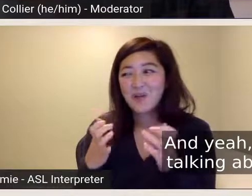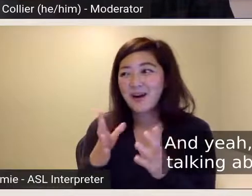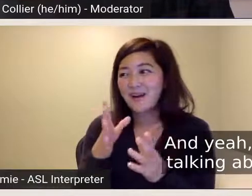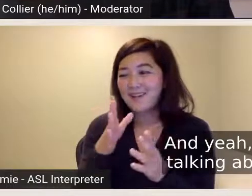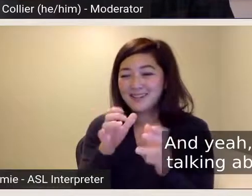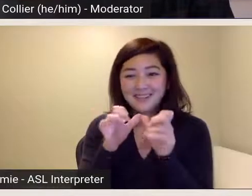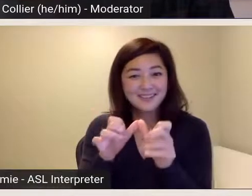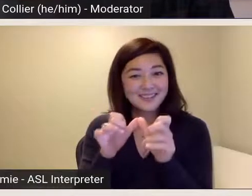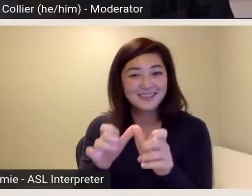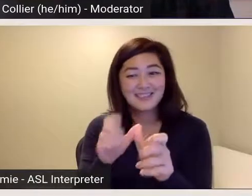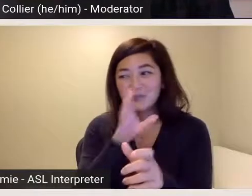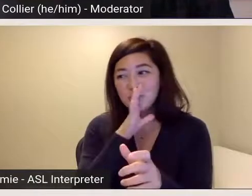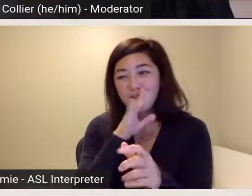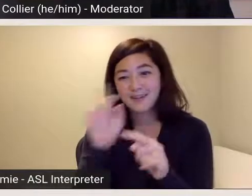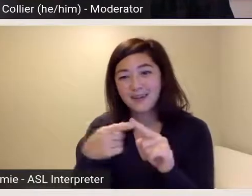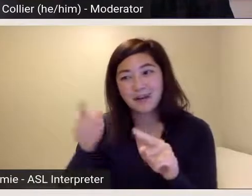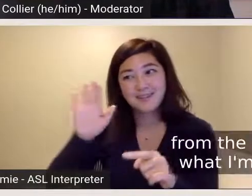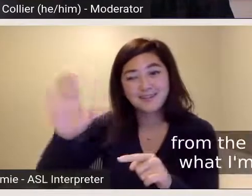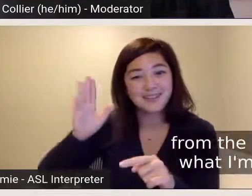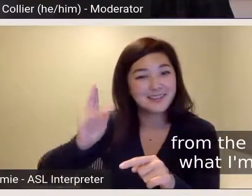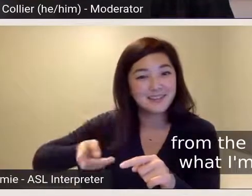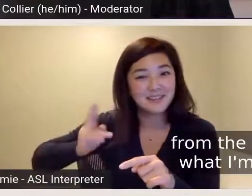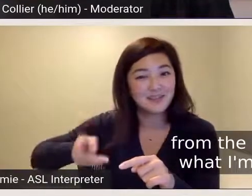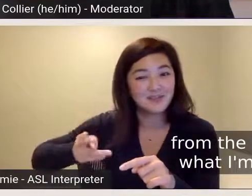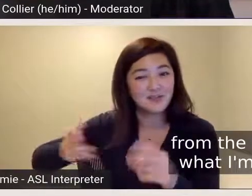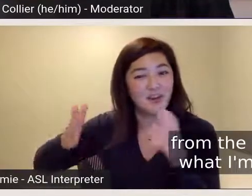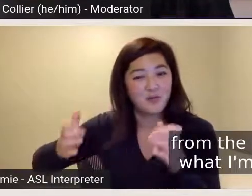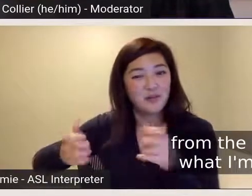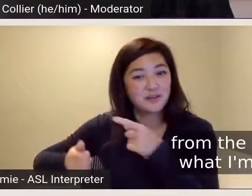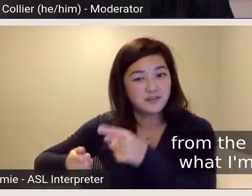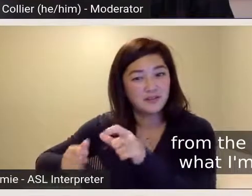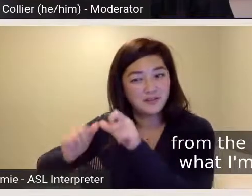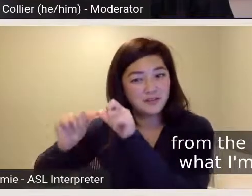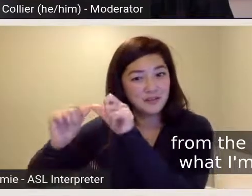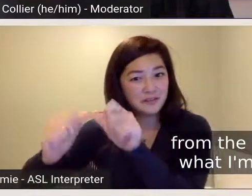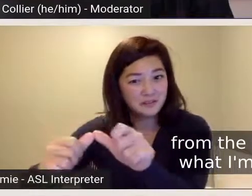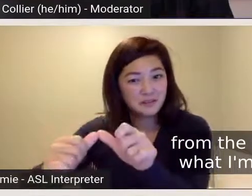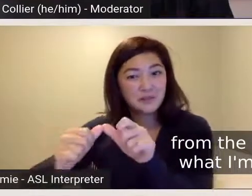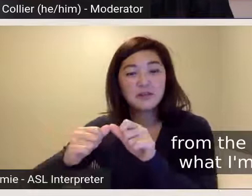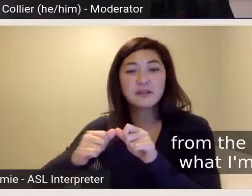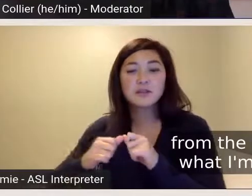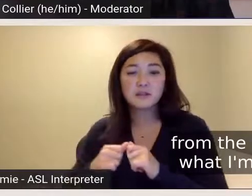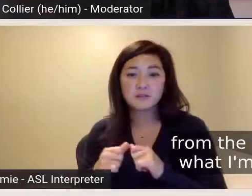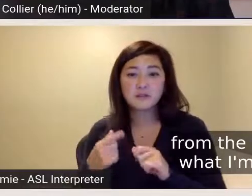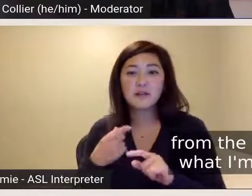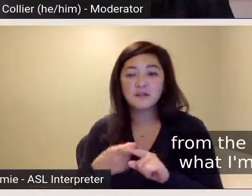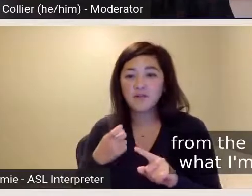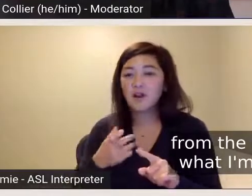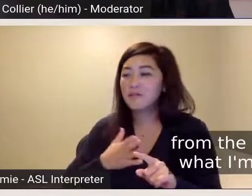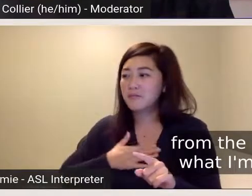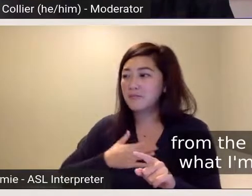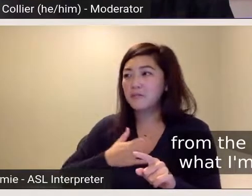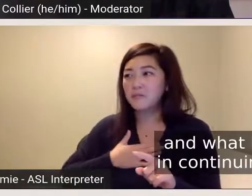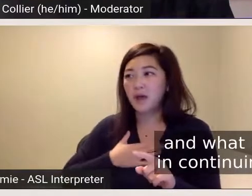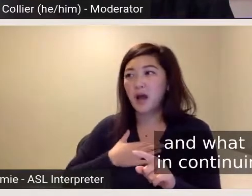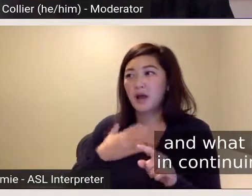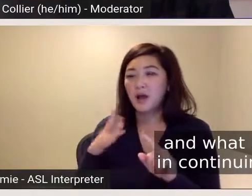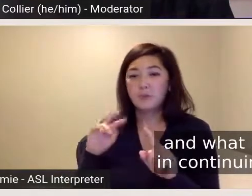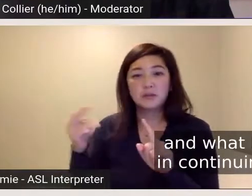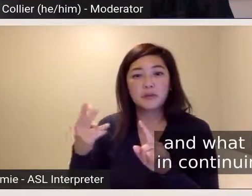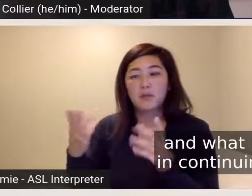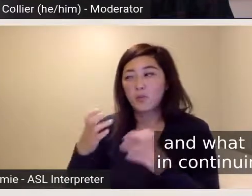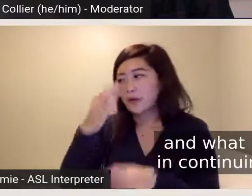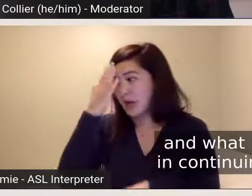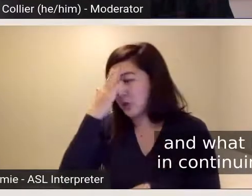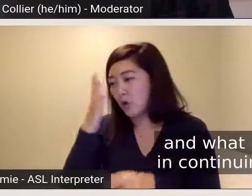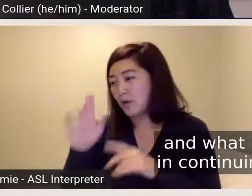his legacy. From the perspective of what I'm familiar with and what I